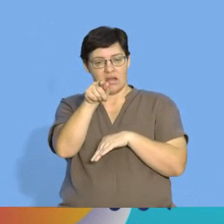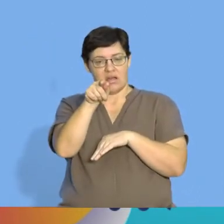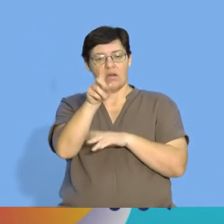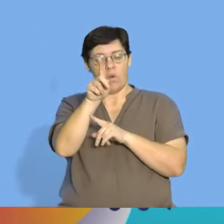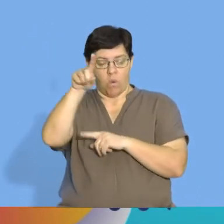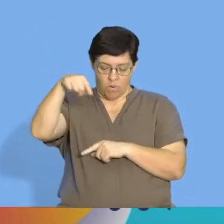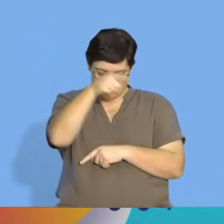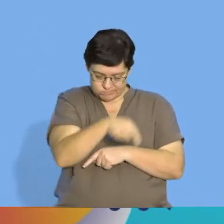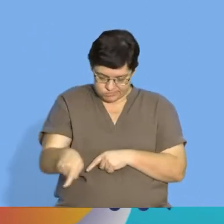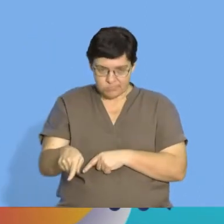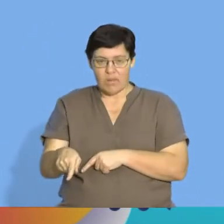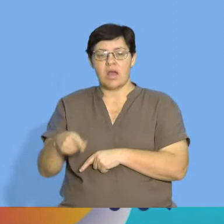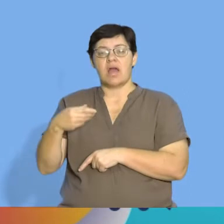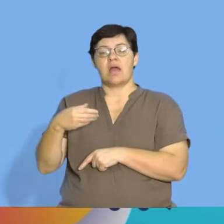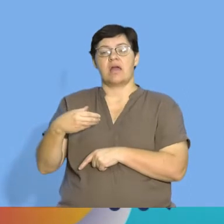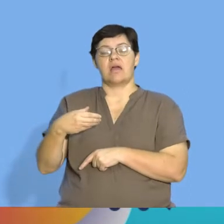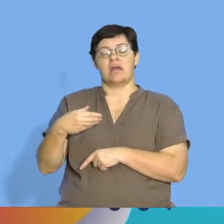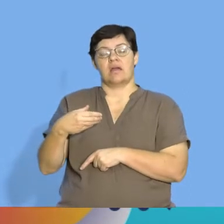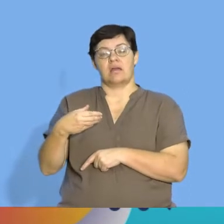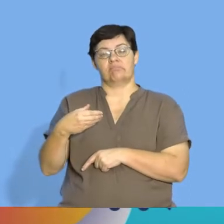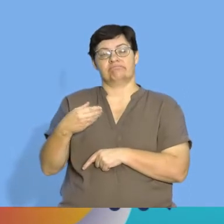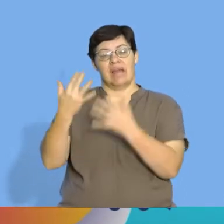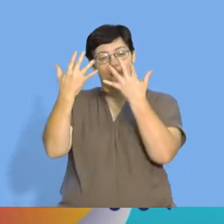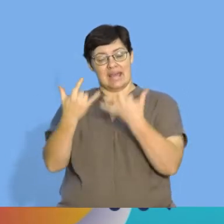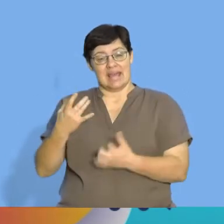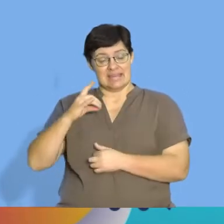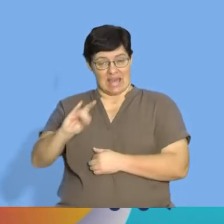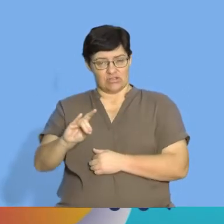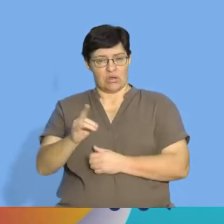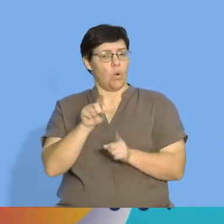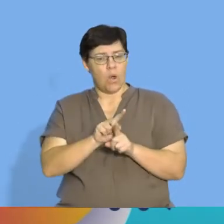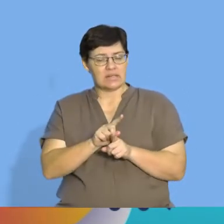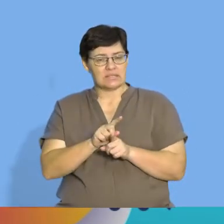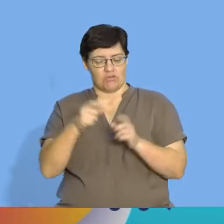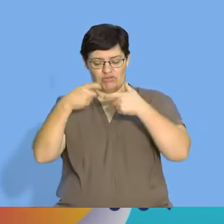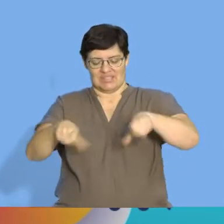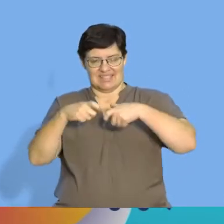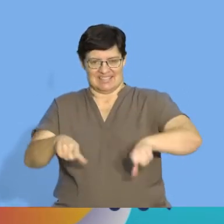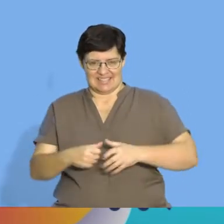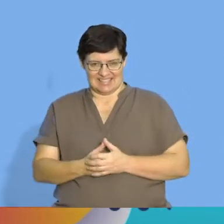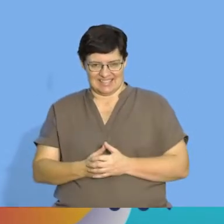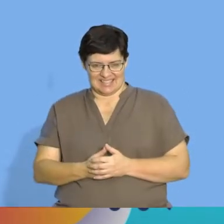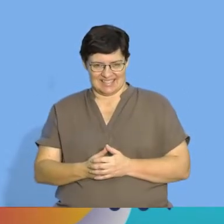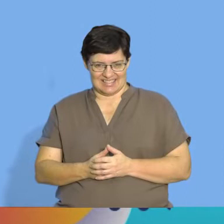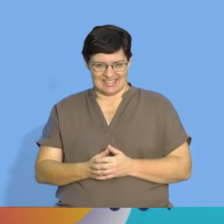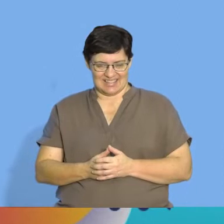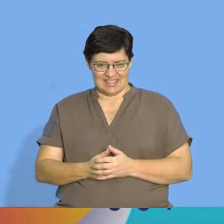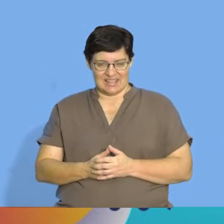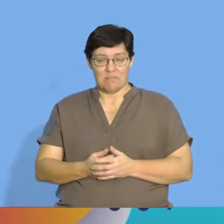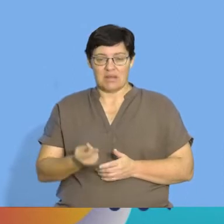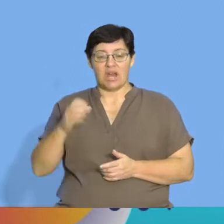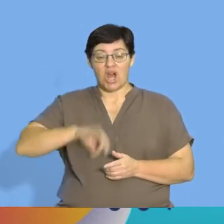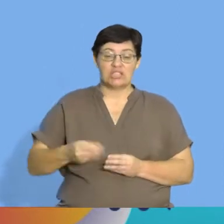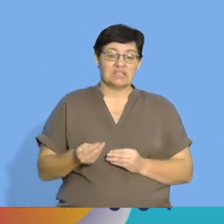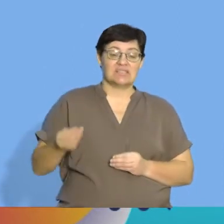deposit will also go into my cash budget as a receipt. But the interest that you have earned If there's